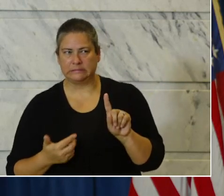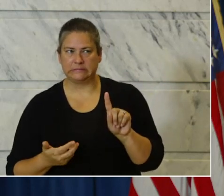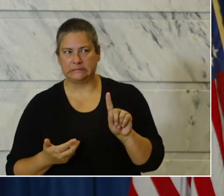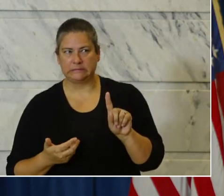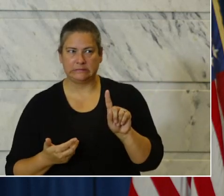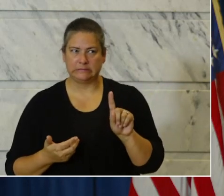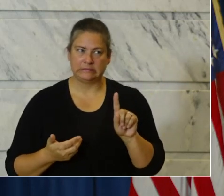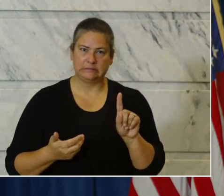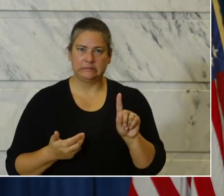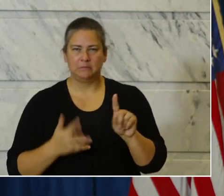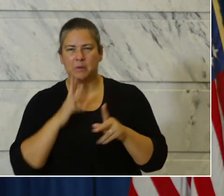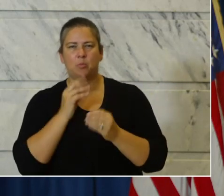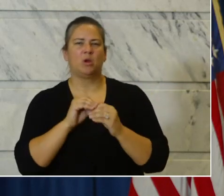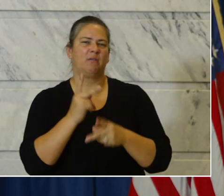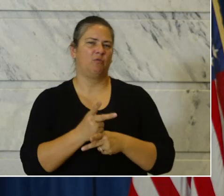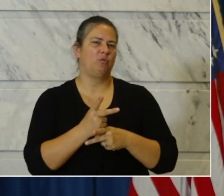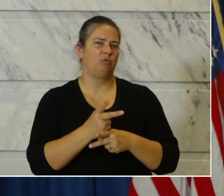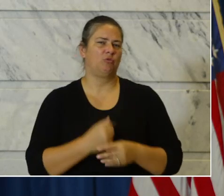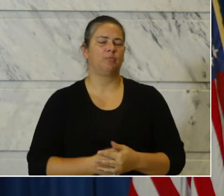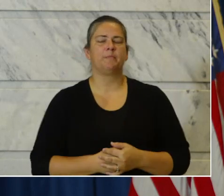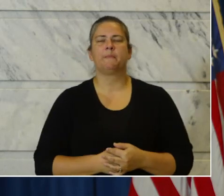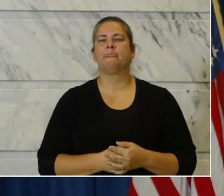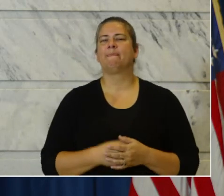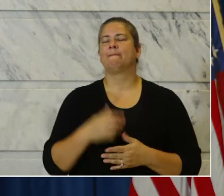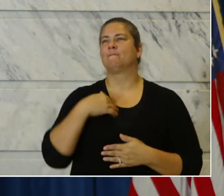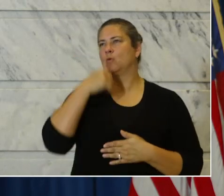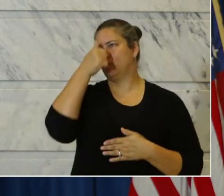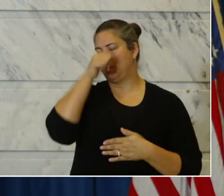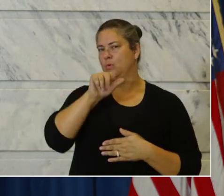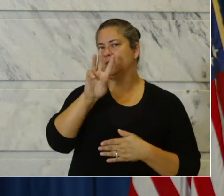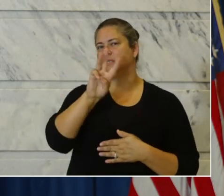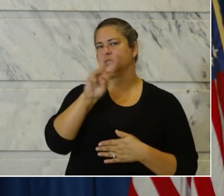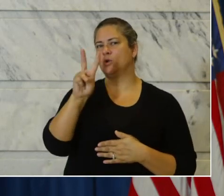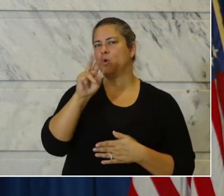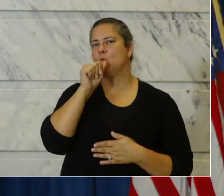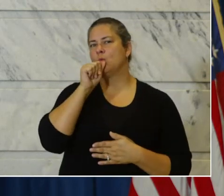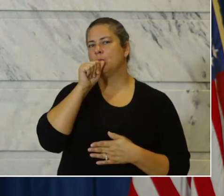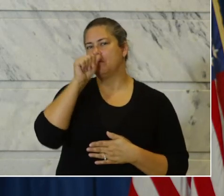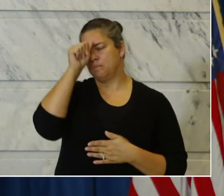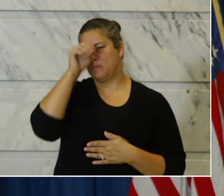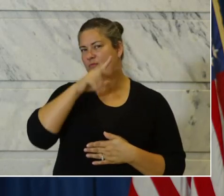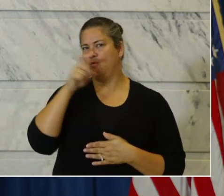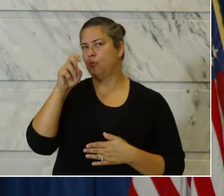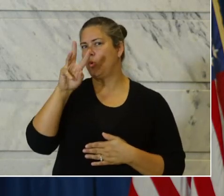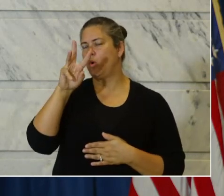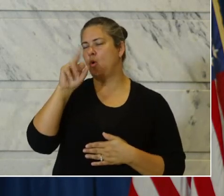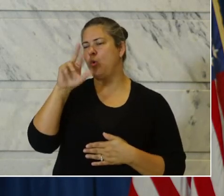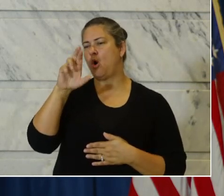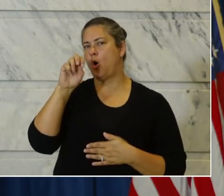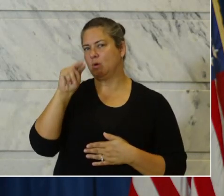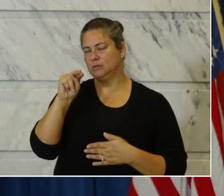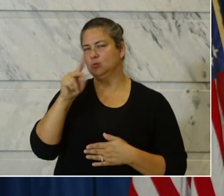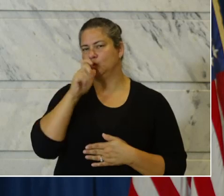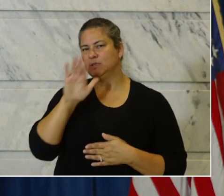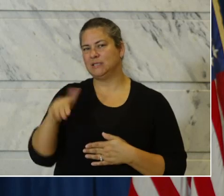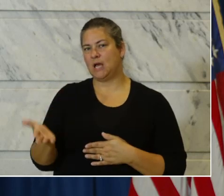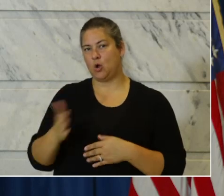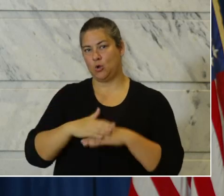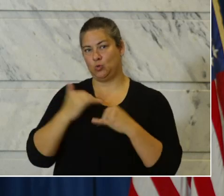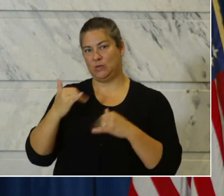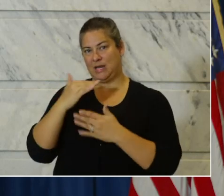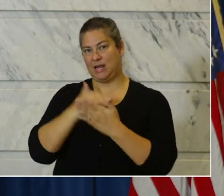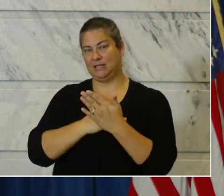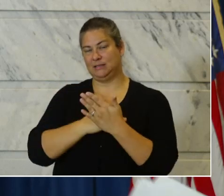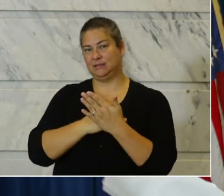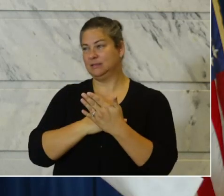way, I just remembered our 62-year-old woman from Warren that died today. That's on today's list. That's